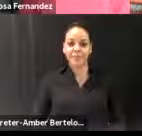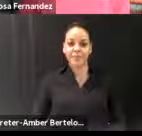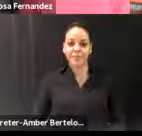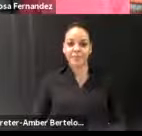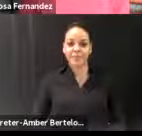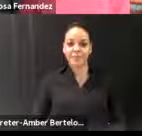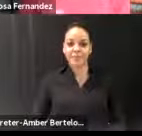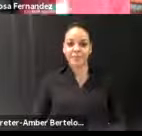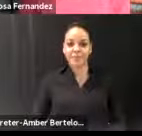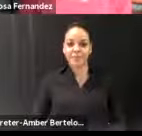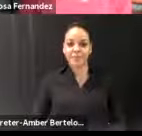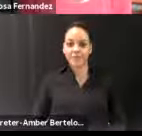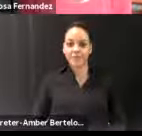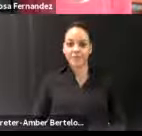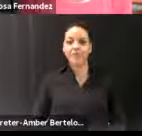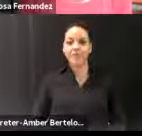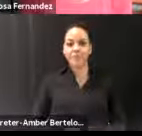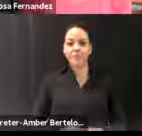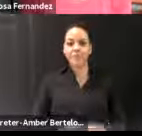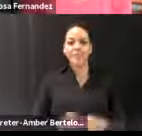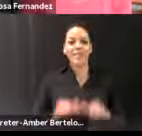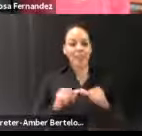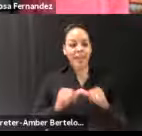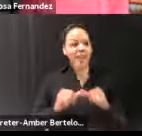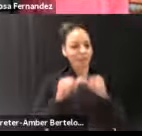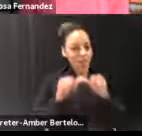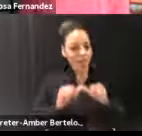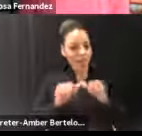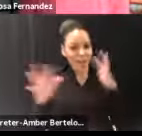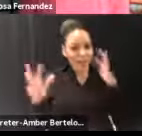Where they rattled long and loud, long and loud.